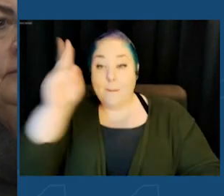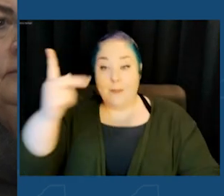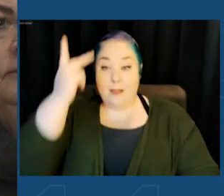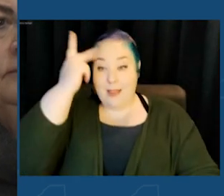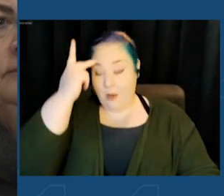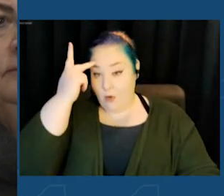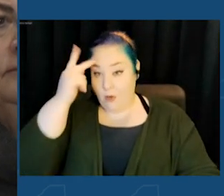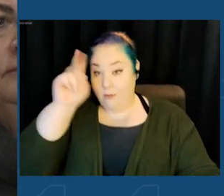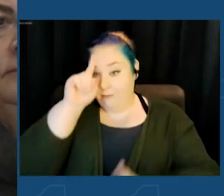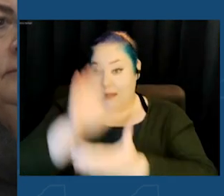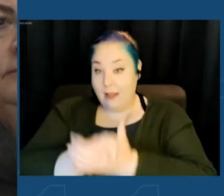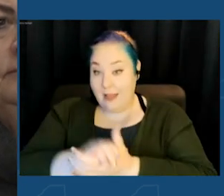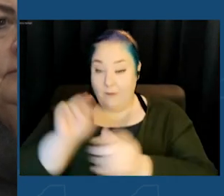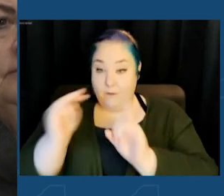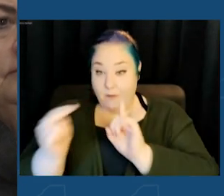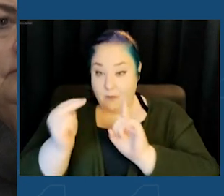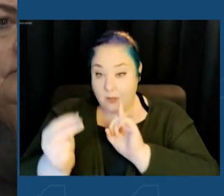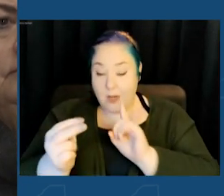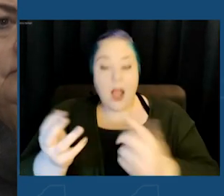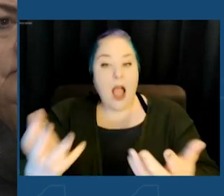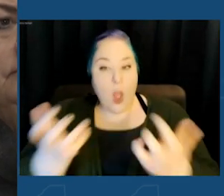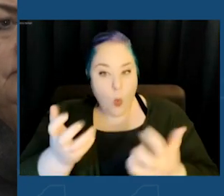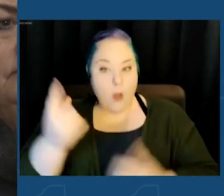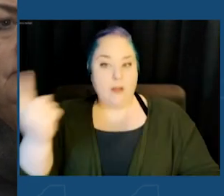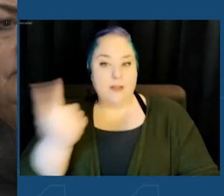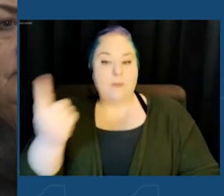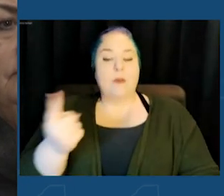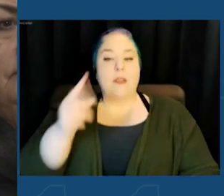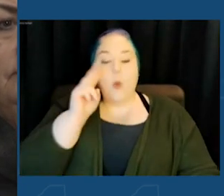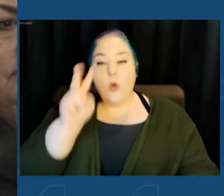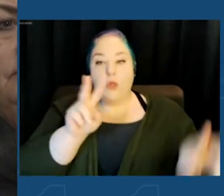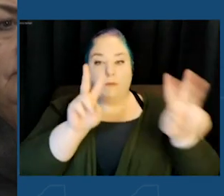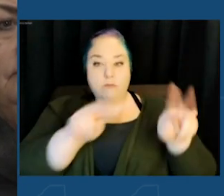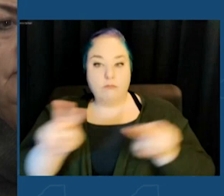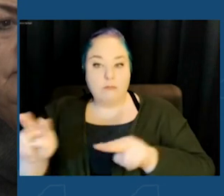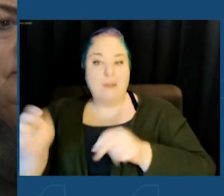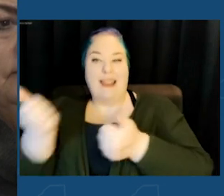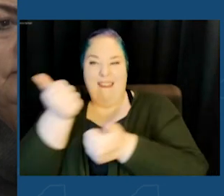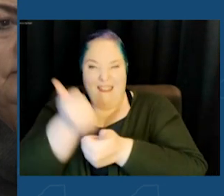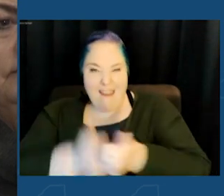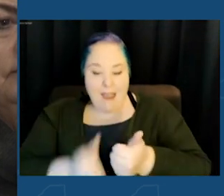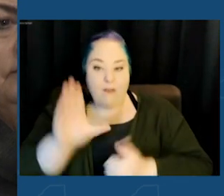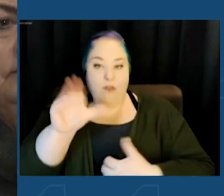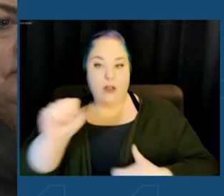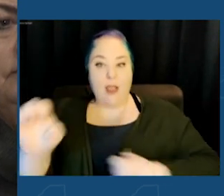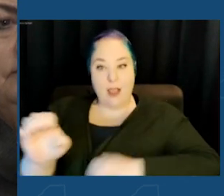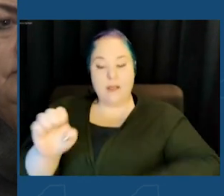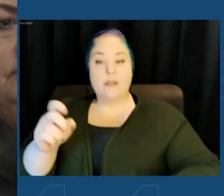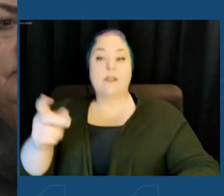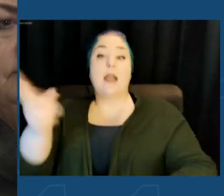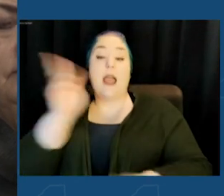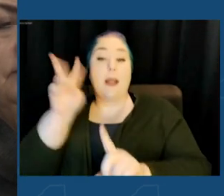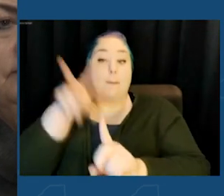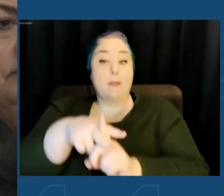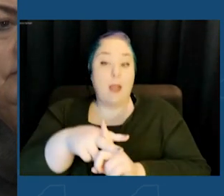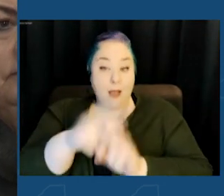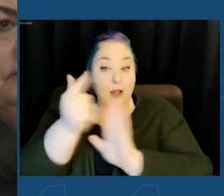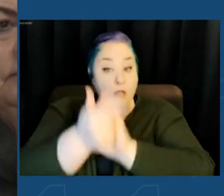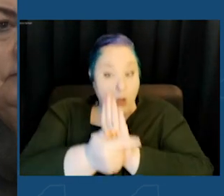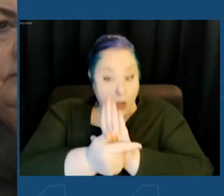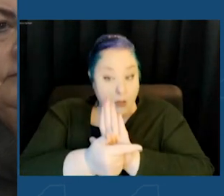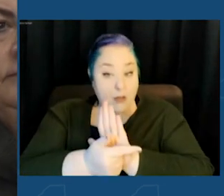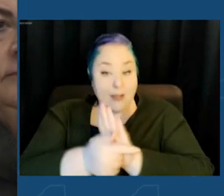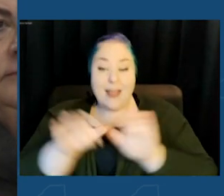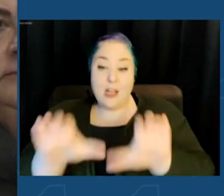I want someone who's going to be looking at every single case applying the law to the facts and doing what's